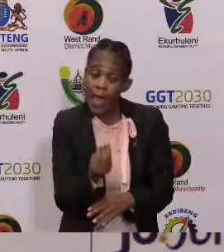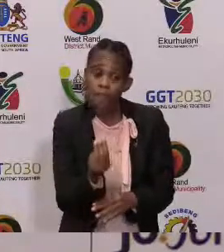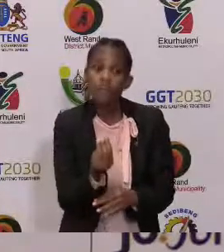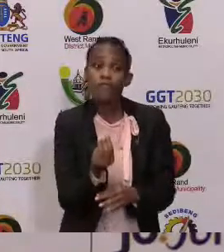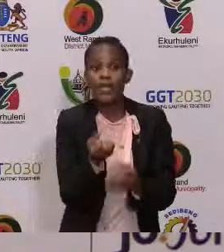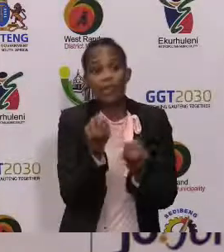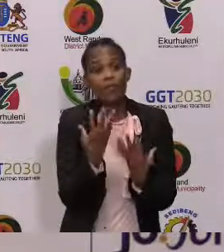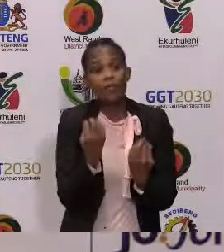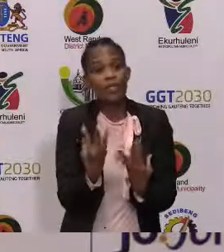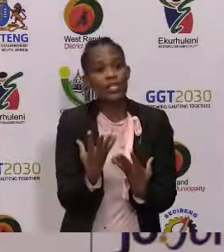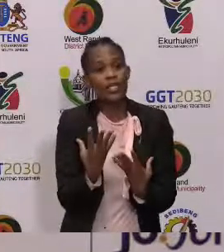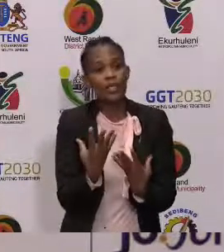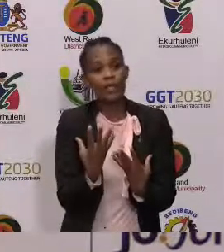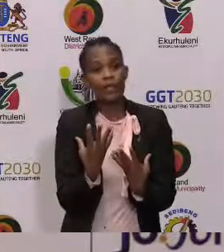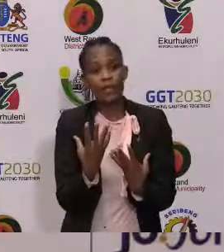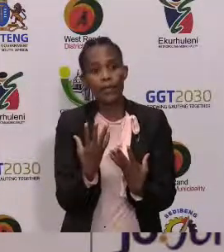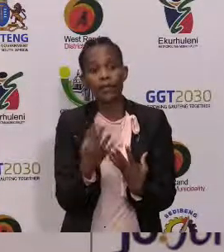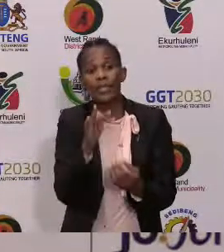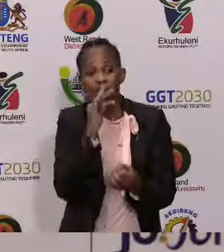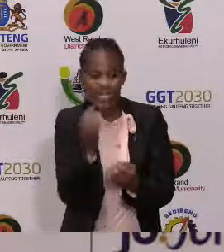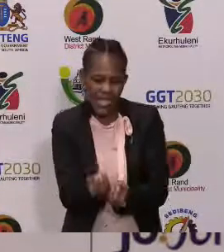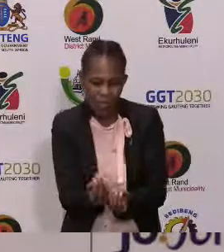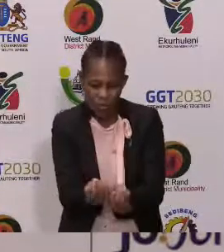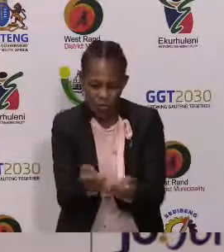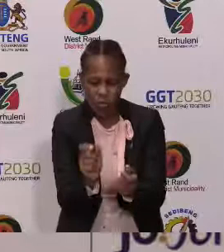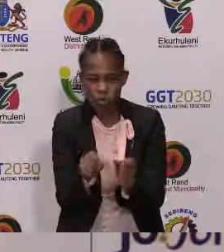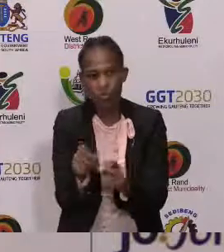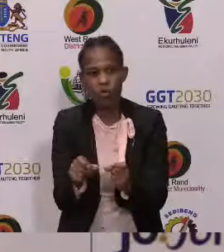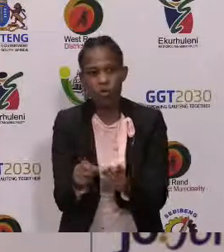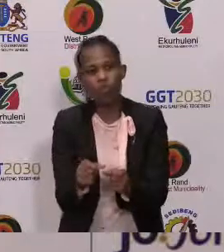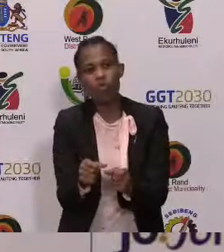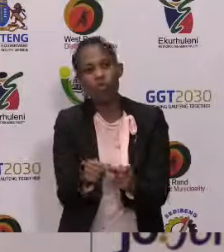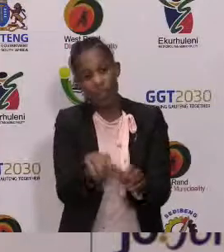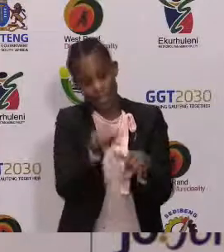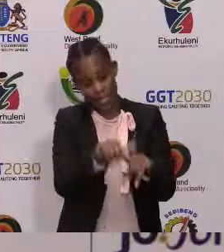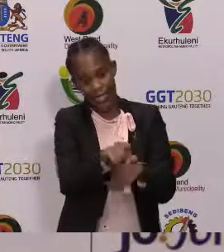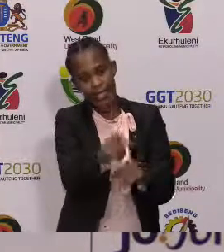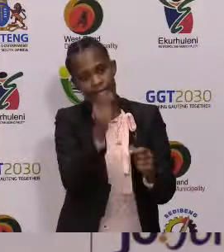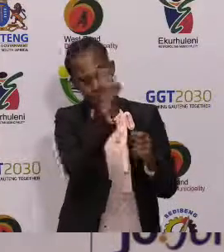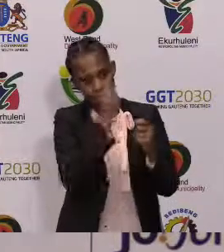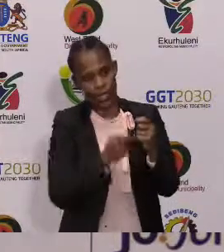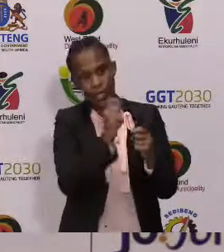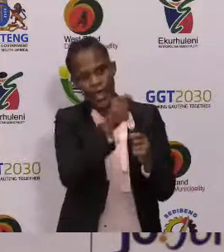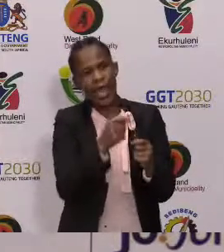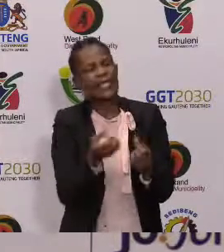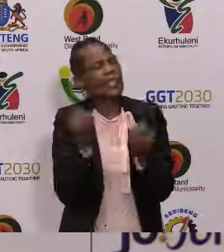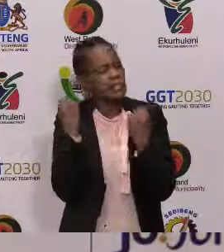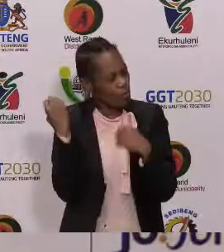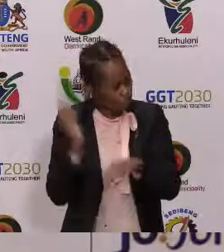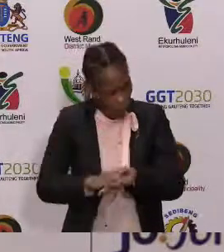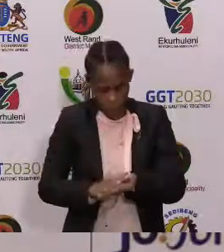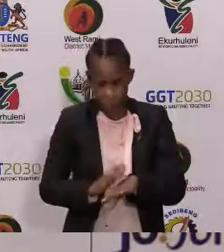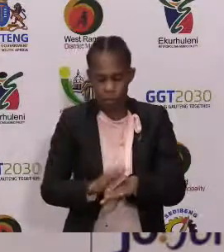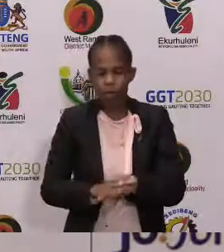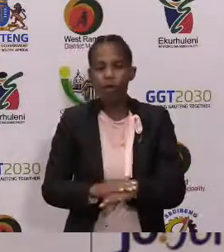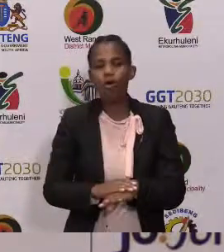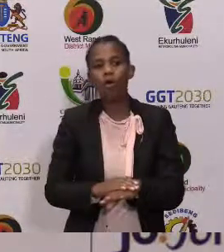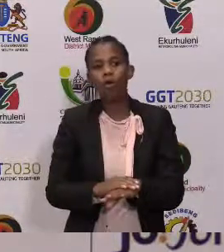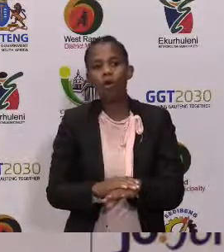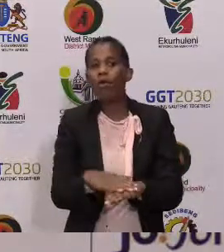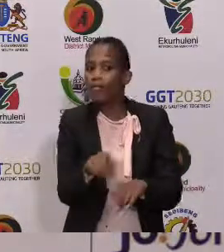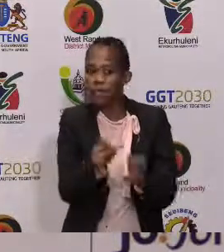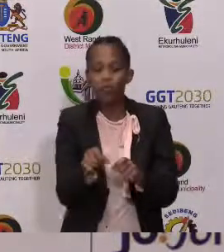shack, unfortunately, and there are fewer people living in a shack than there are people that are actually living in a formal